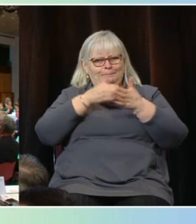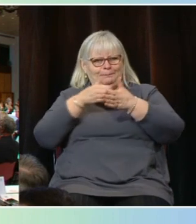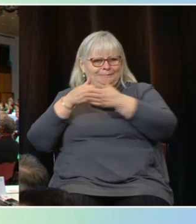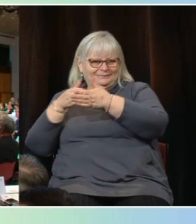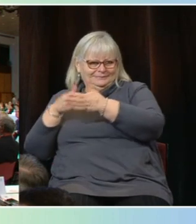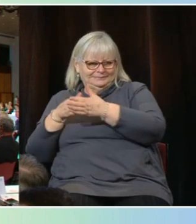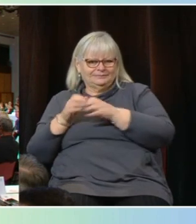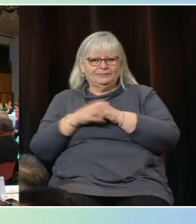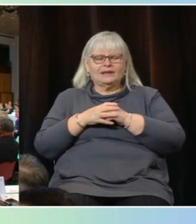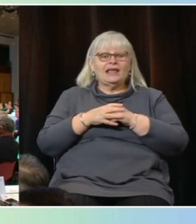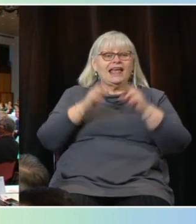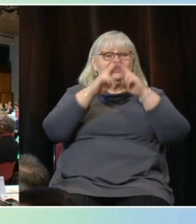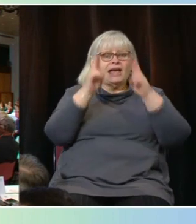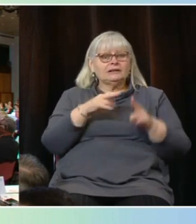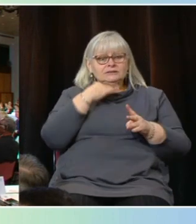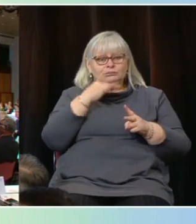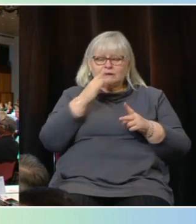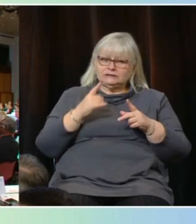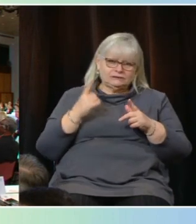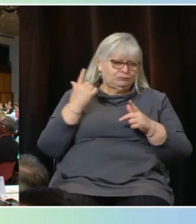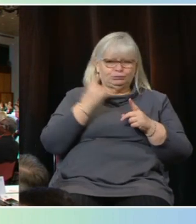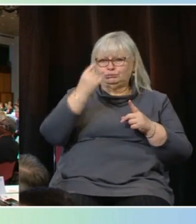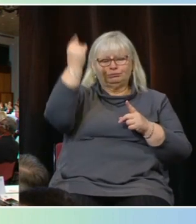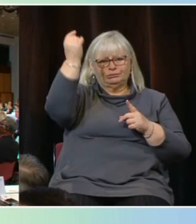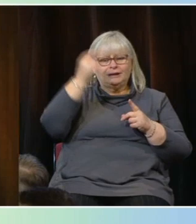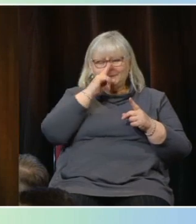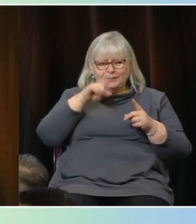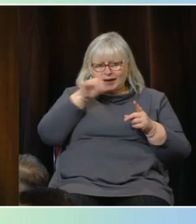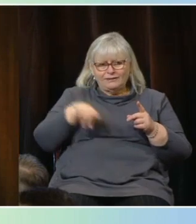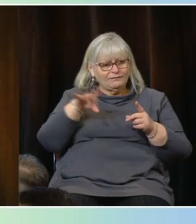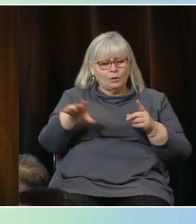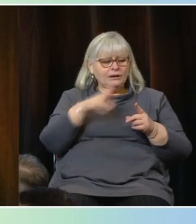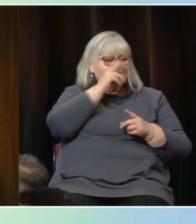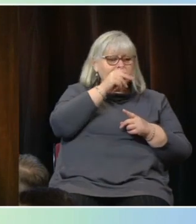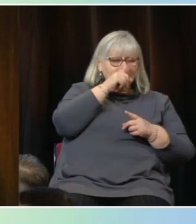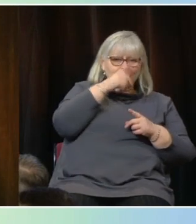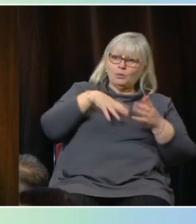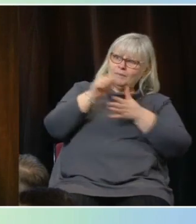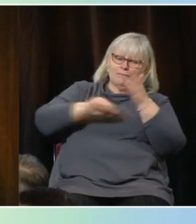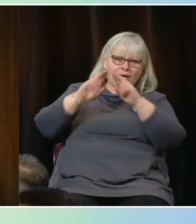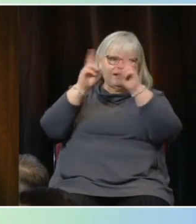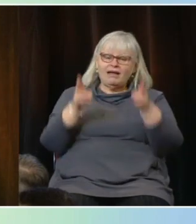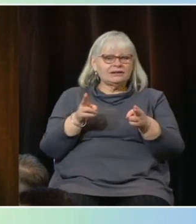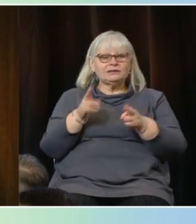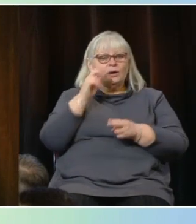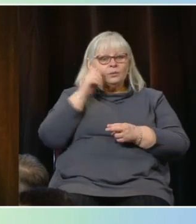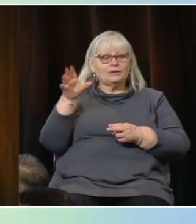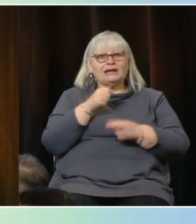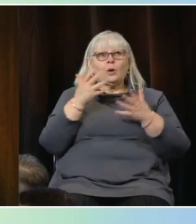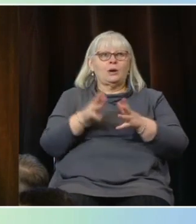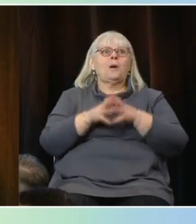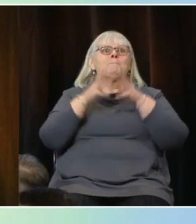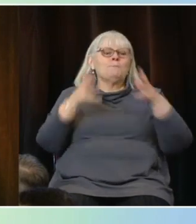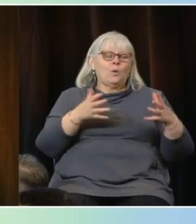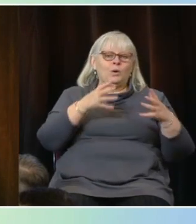decade-long run-up of house prices relative to incomes means that any young person hoping to get on the property ladder can expect to take on vastly